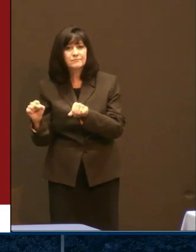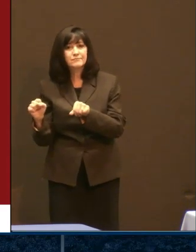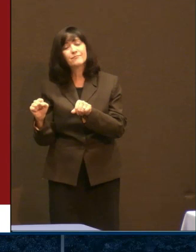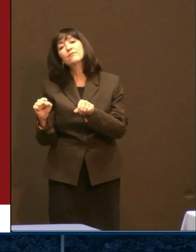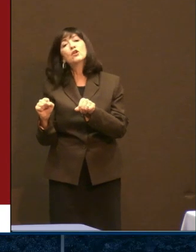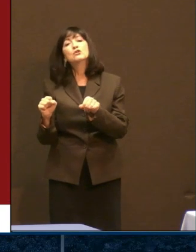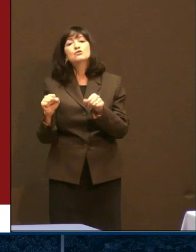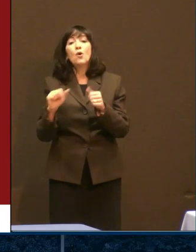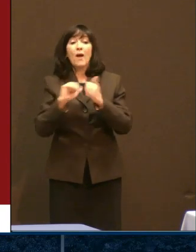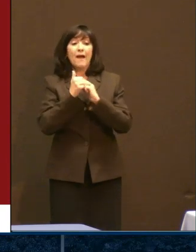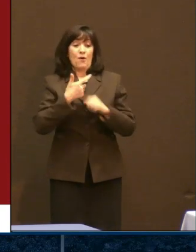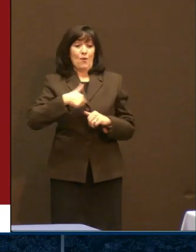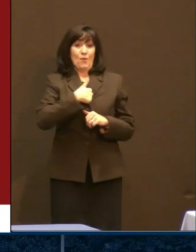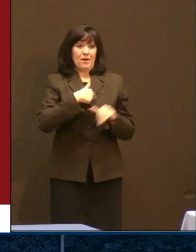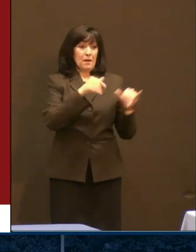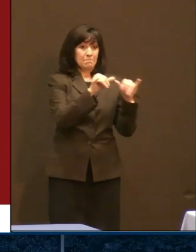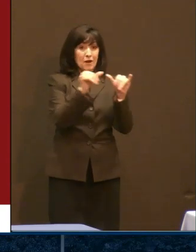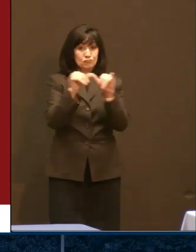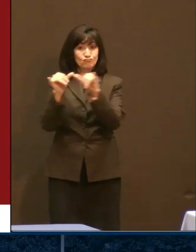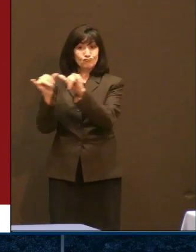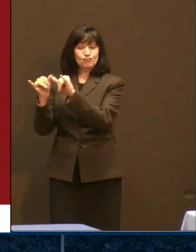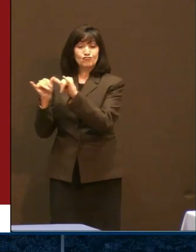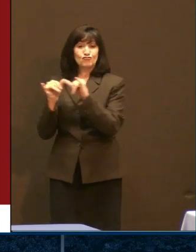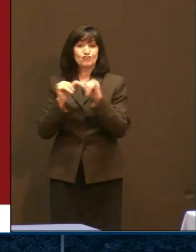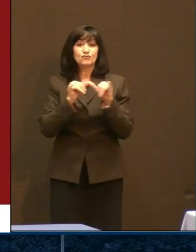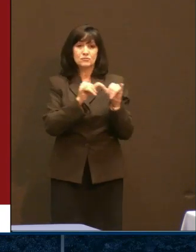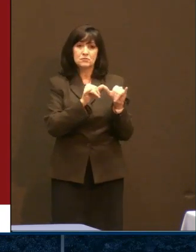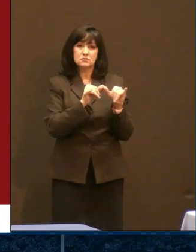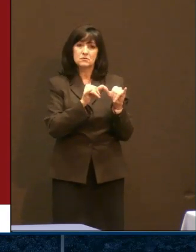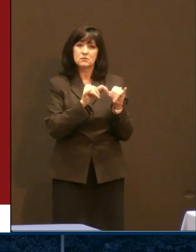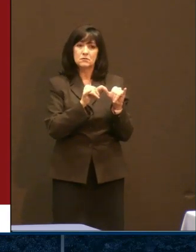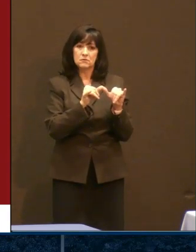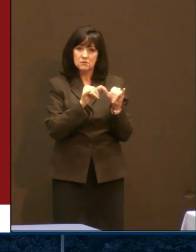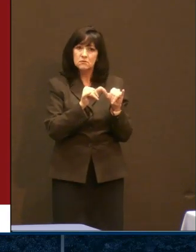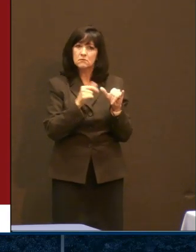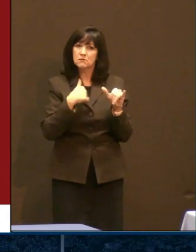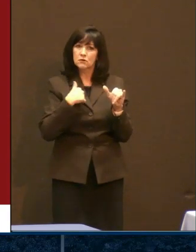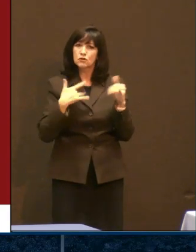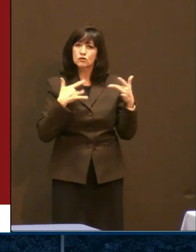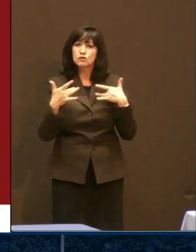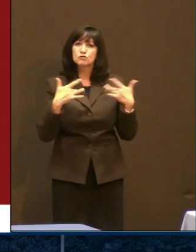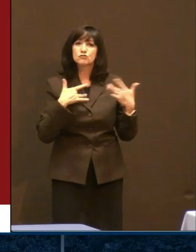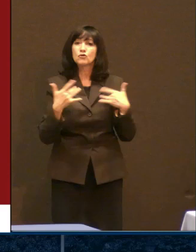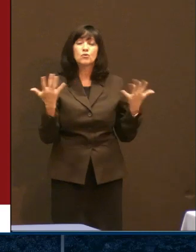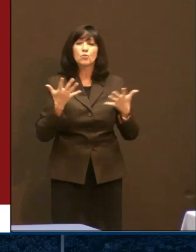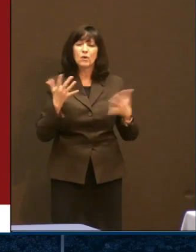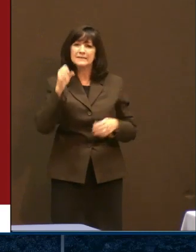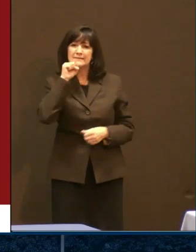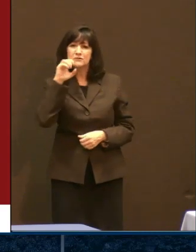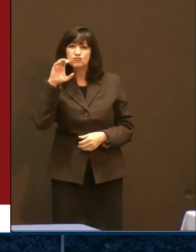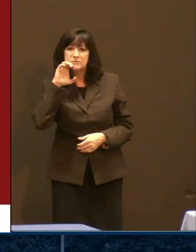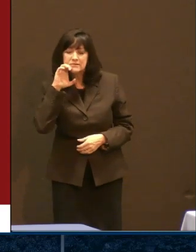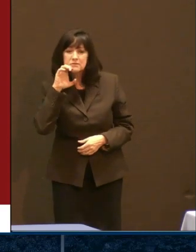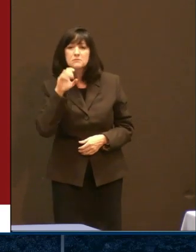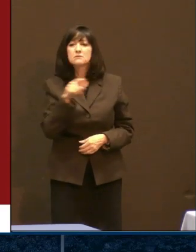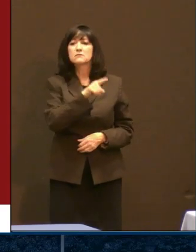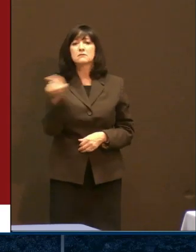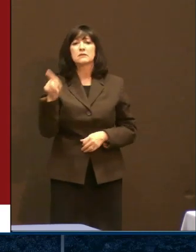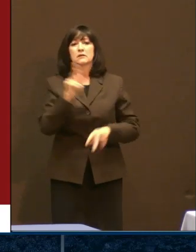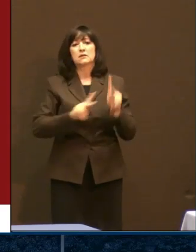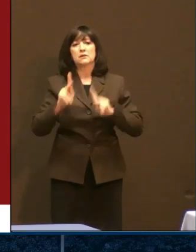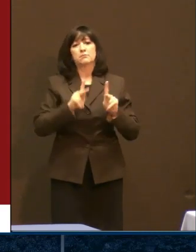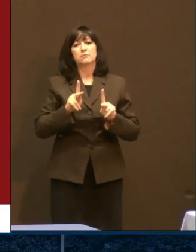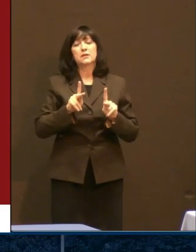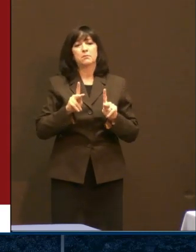a measure, I think, of our ability to protect our senior citizens and those with compromised health conditions, because those are